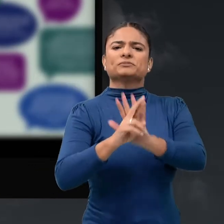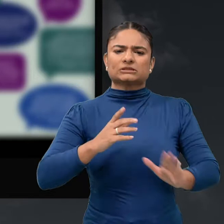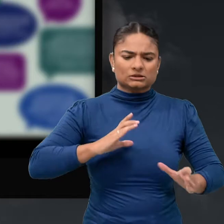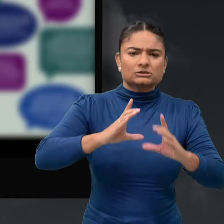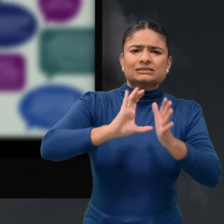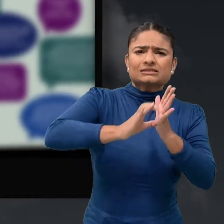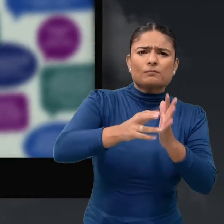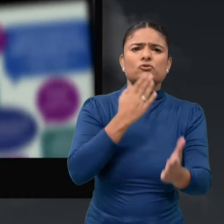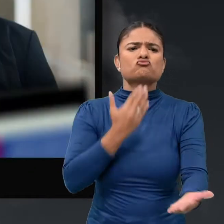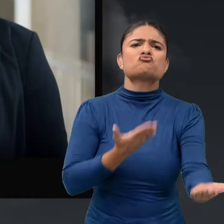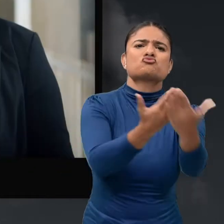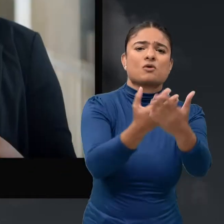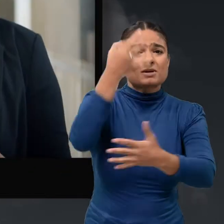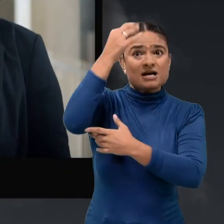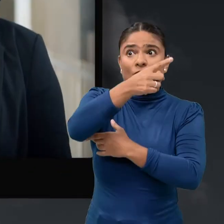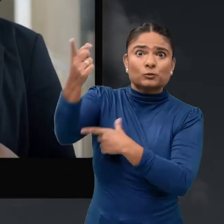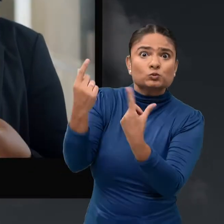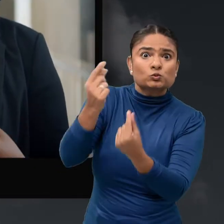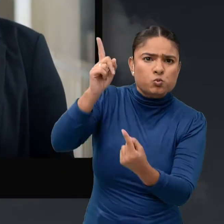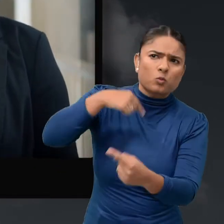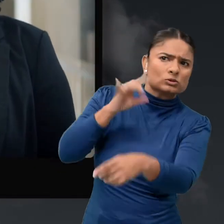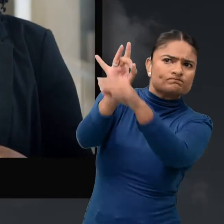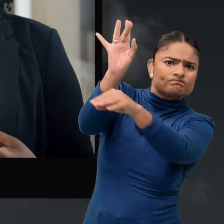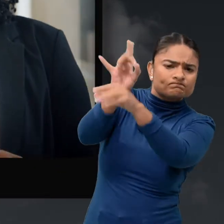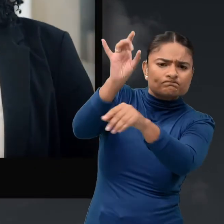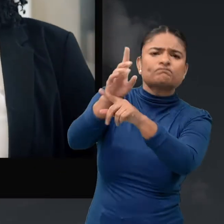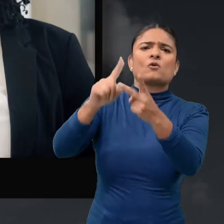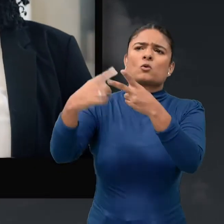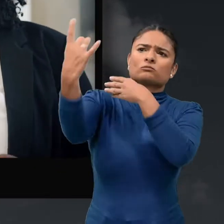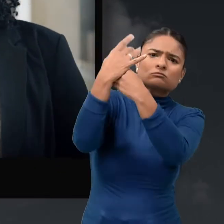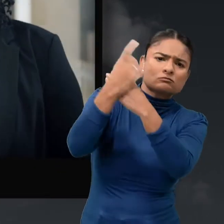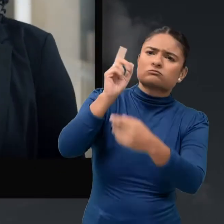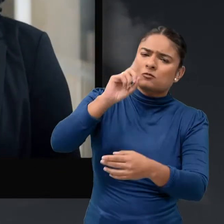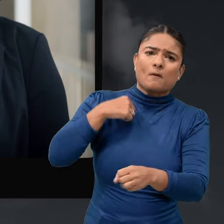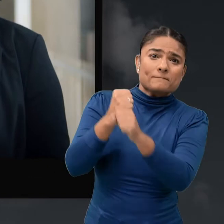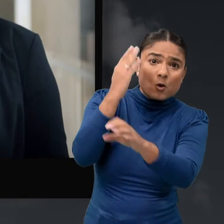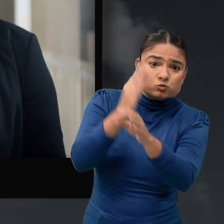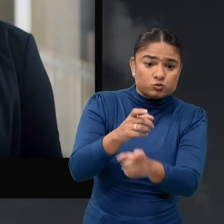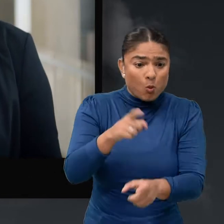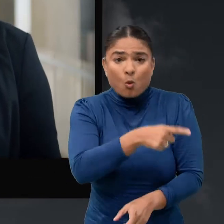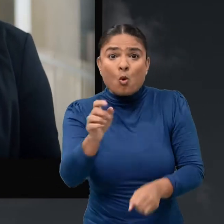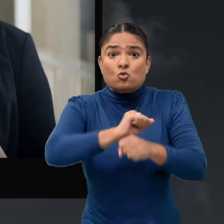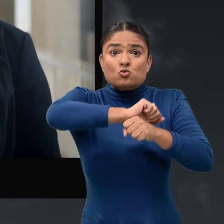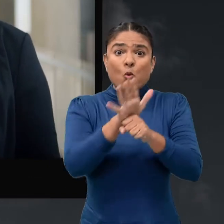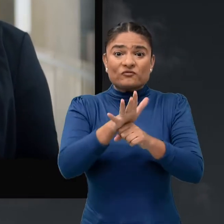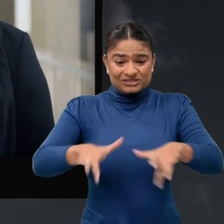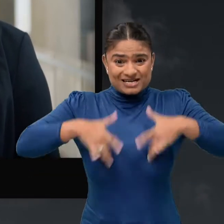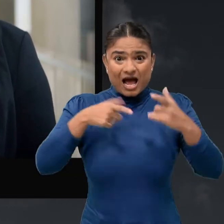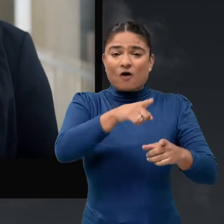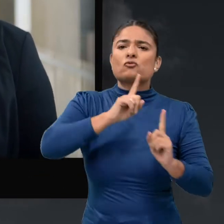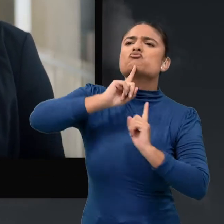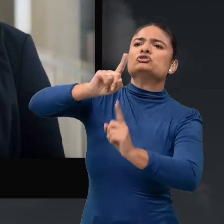what recommendations they thought governments should implement in order to ensure that the response